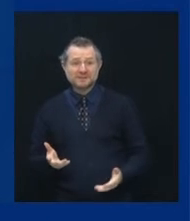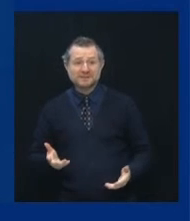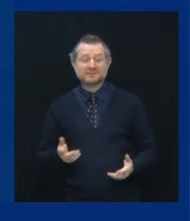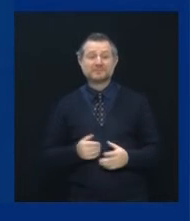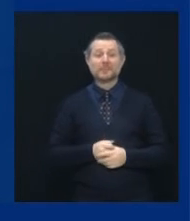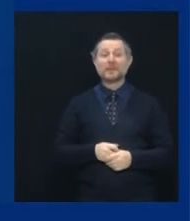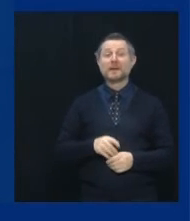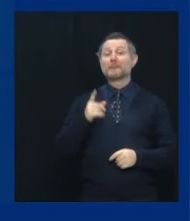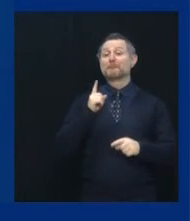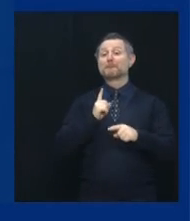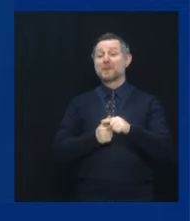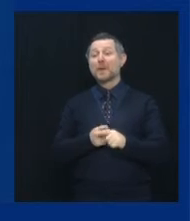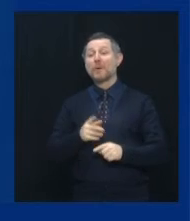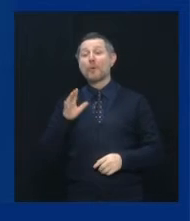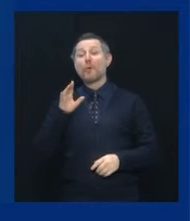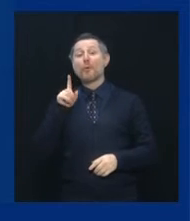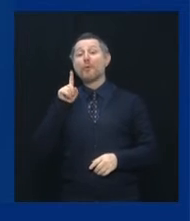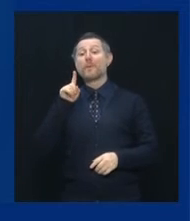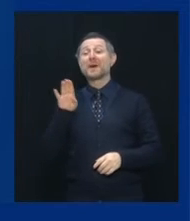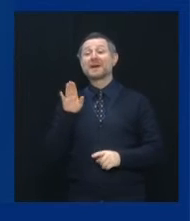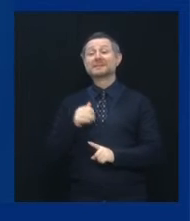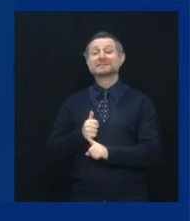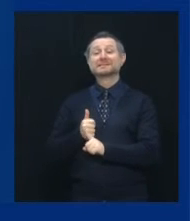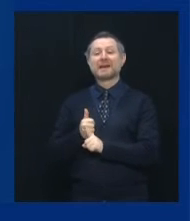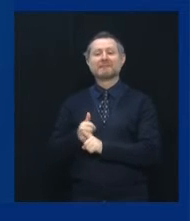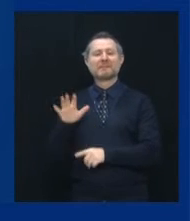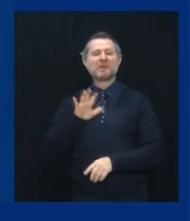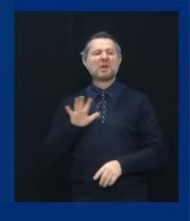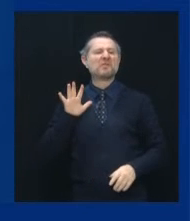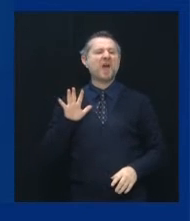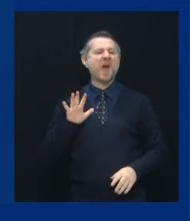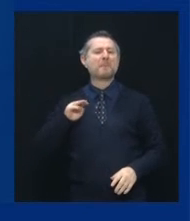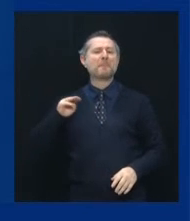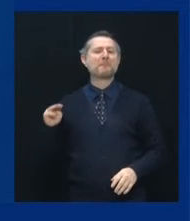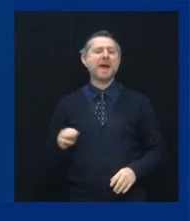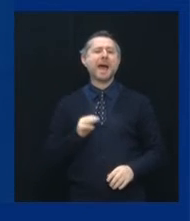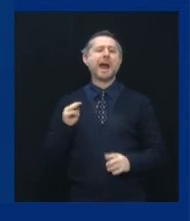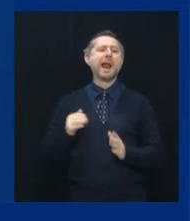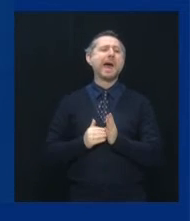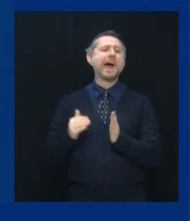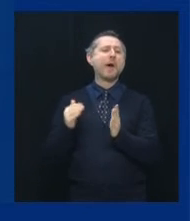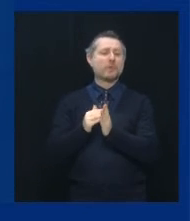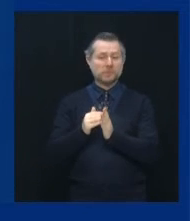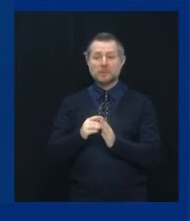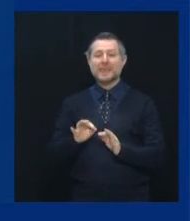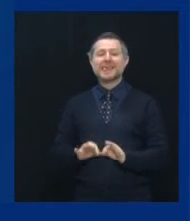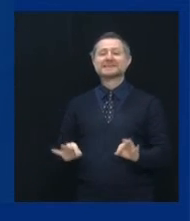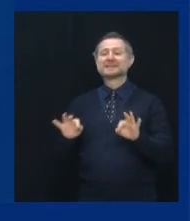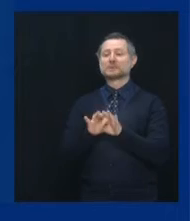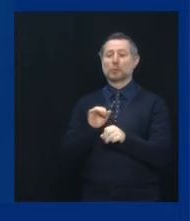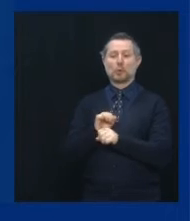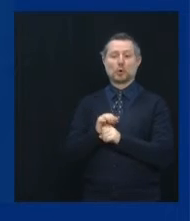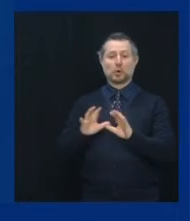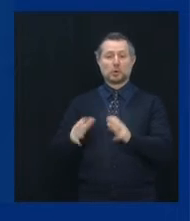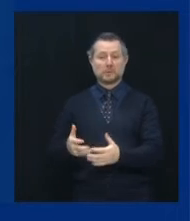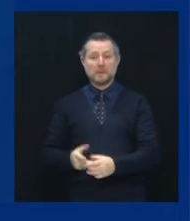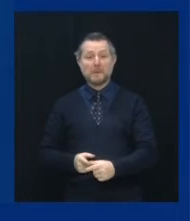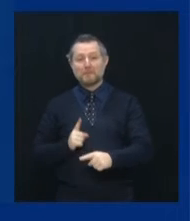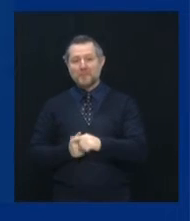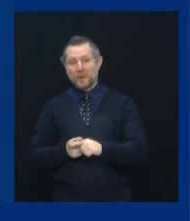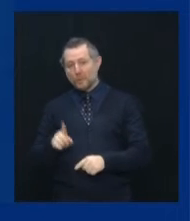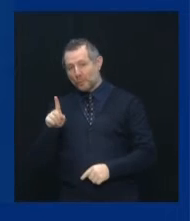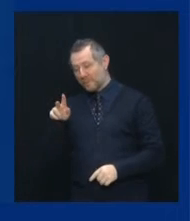In 1B, there are about 5 million essential workers, and that 1.3 million 75